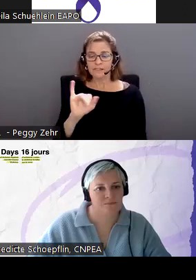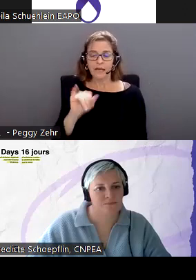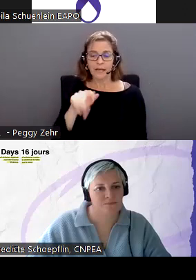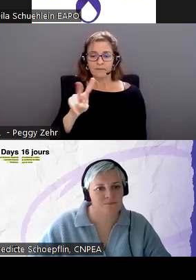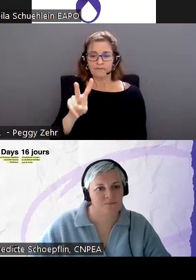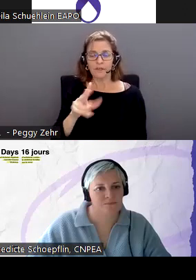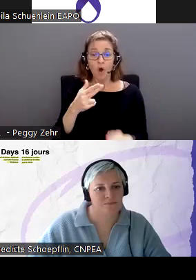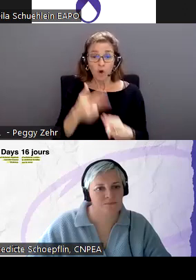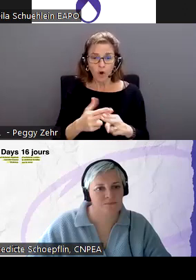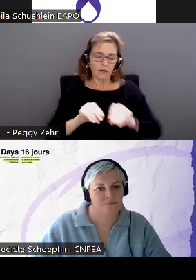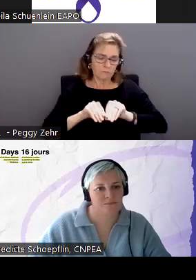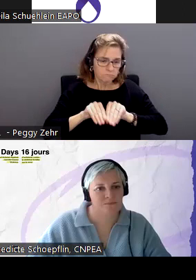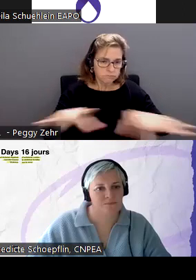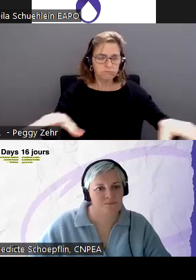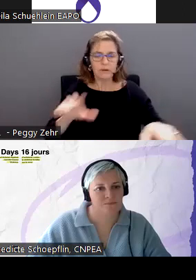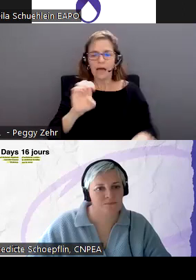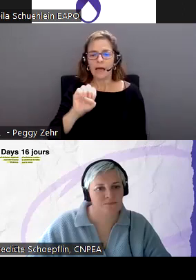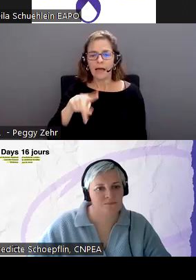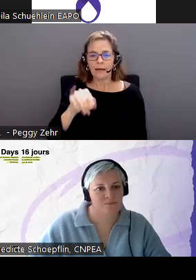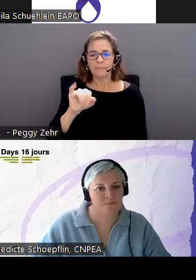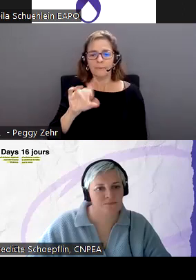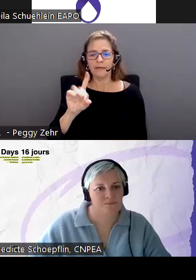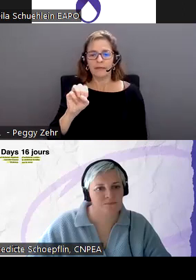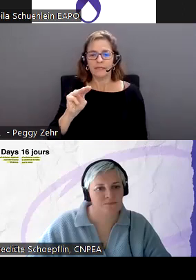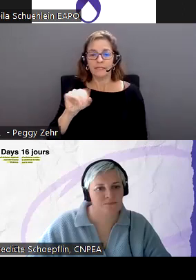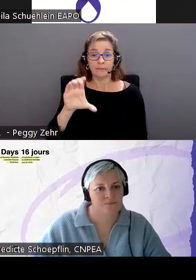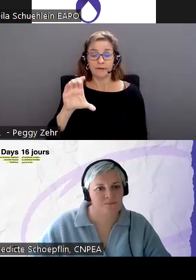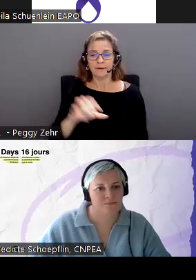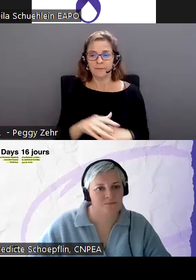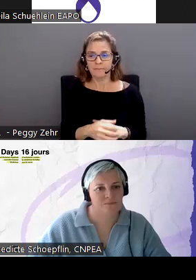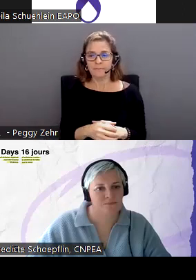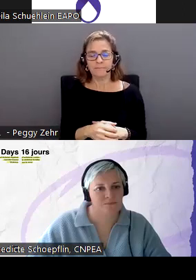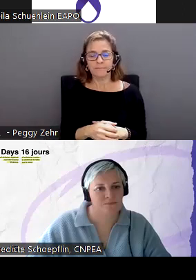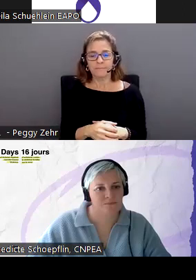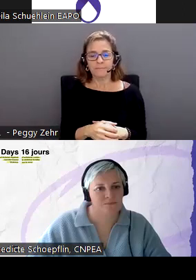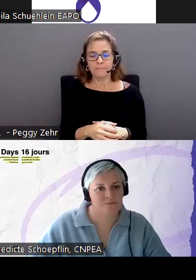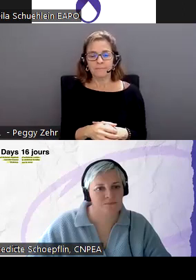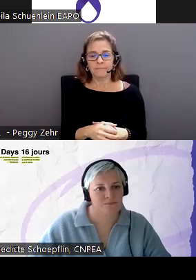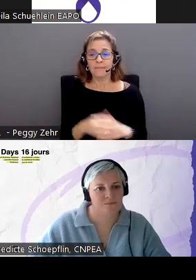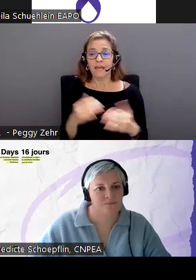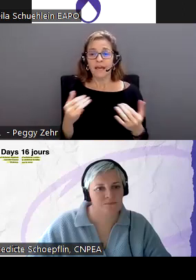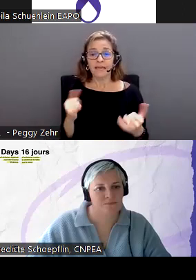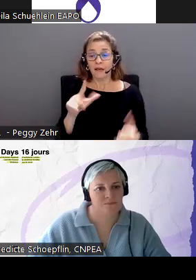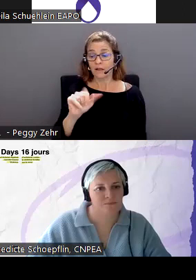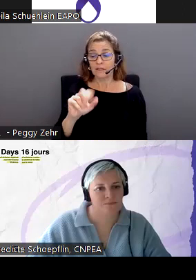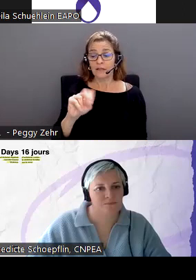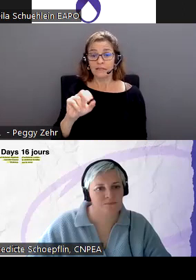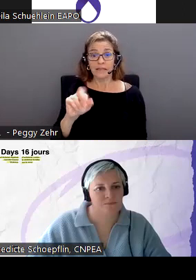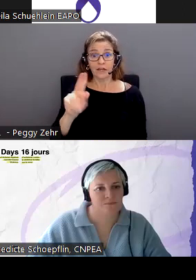past year, starting in Lanark County, we've seen, as of today, there are 76, I had 3 this morning